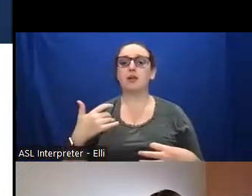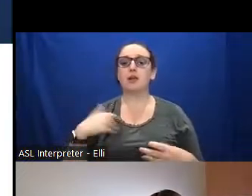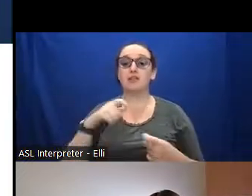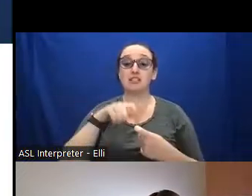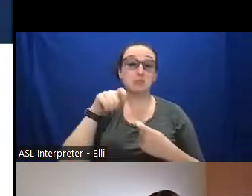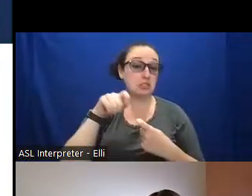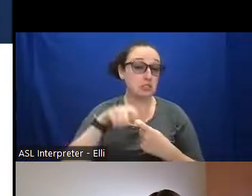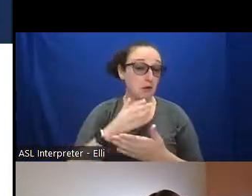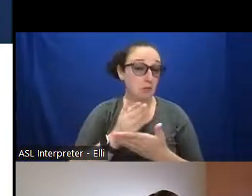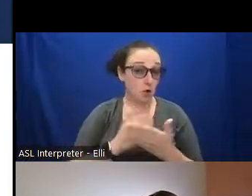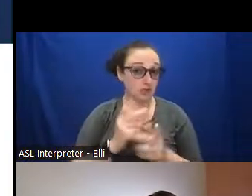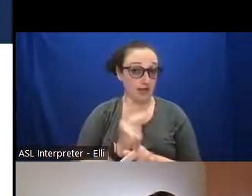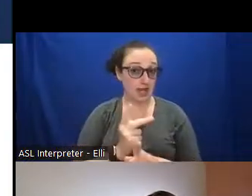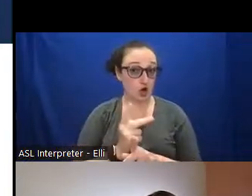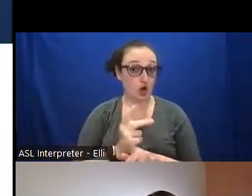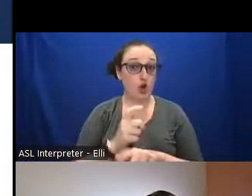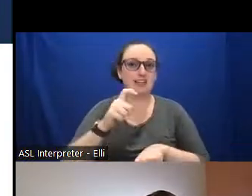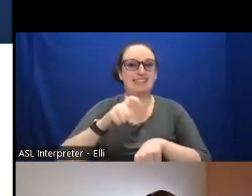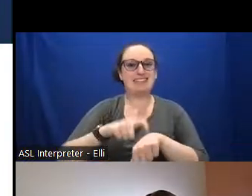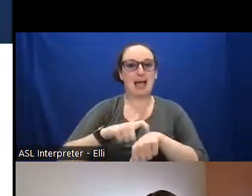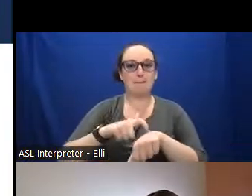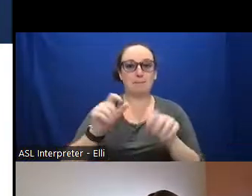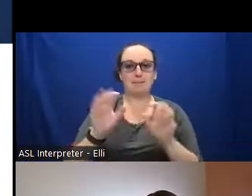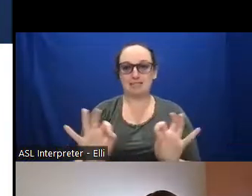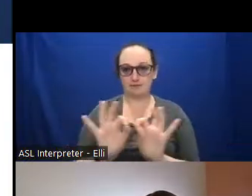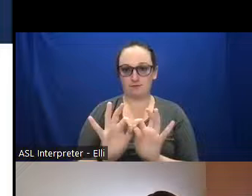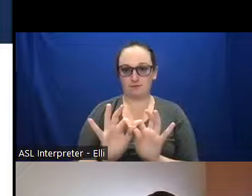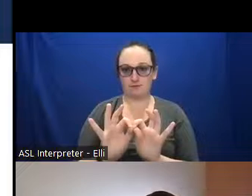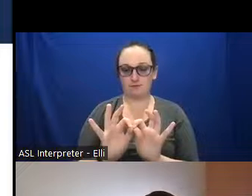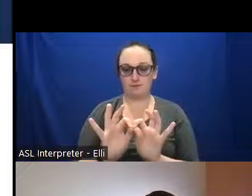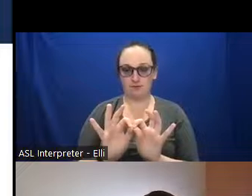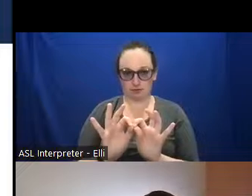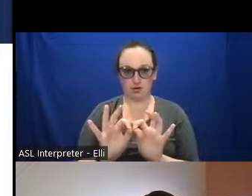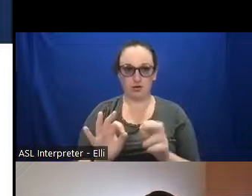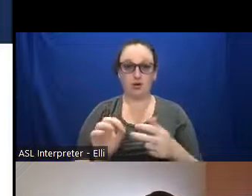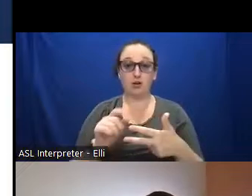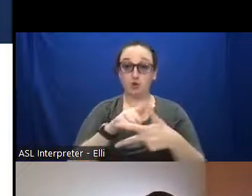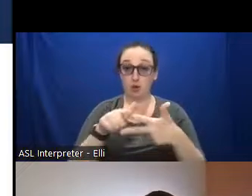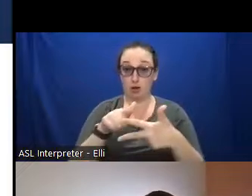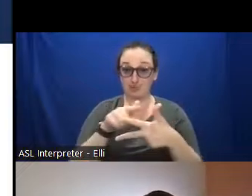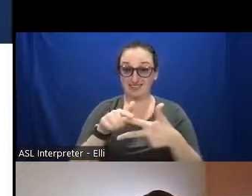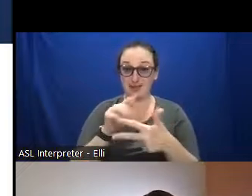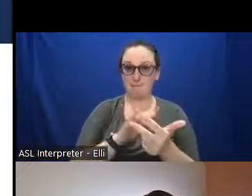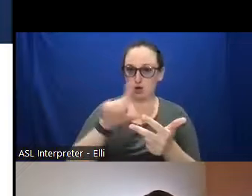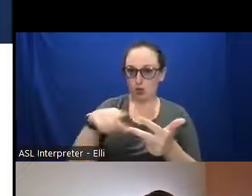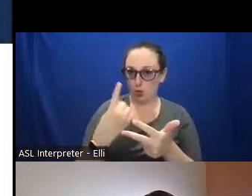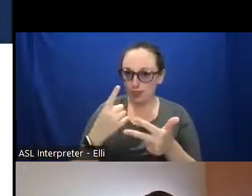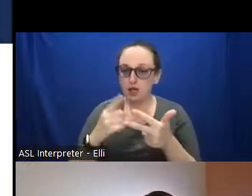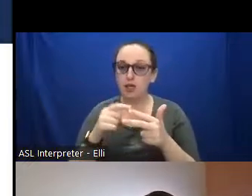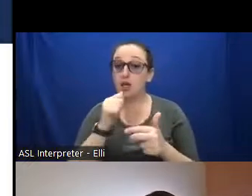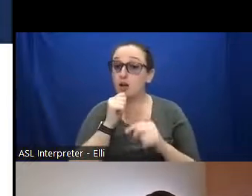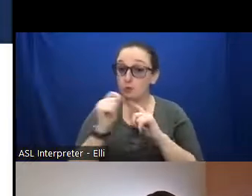care that are time sensitive. These 2 options, the medical only and the anonymous